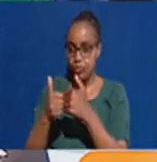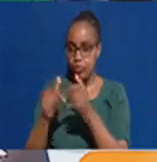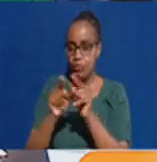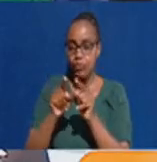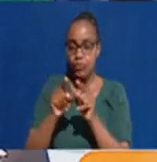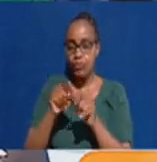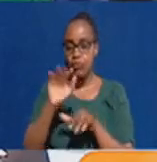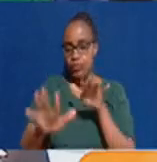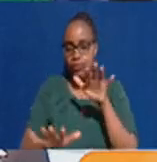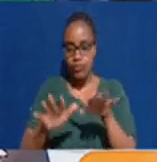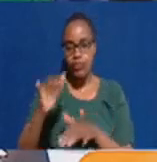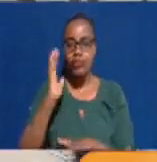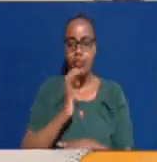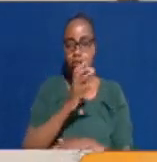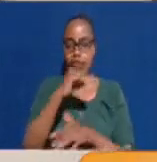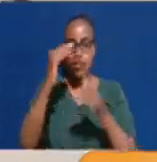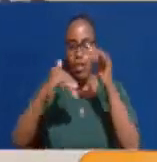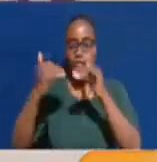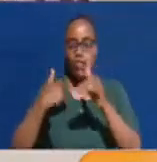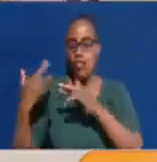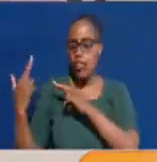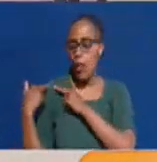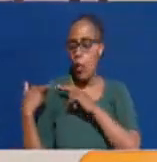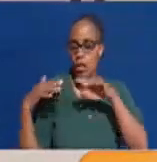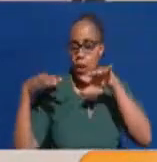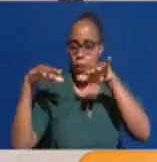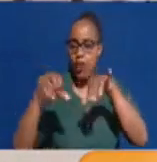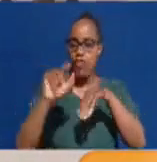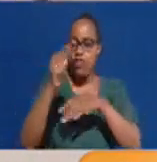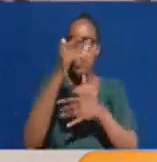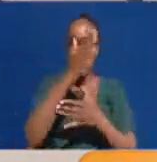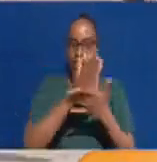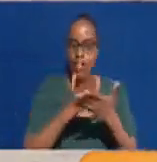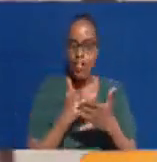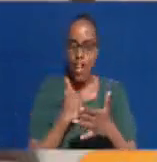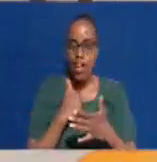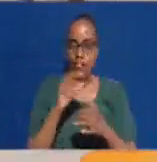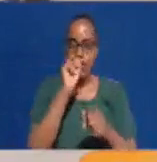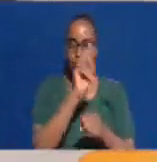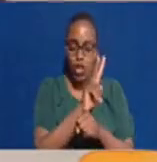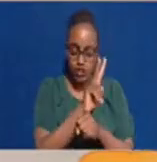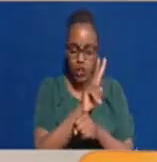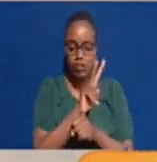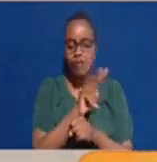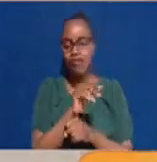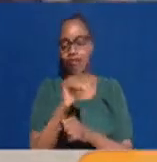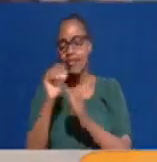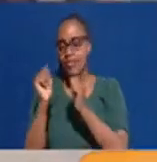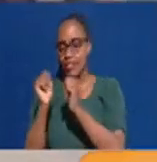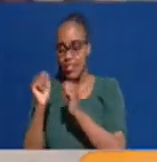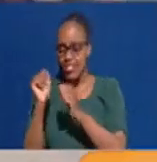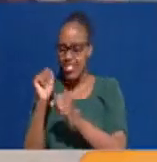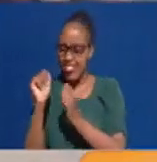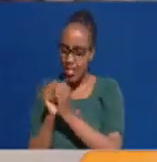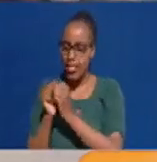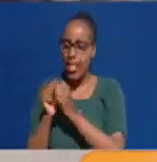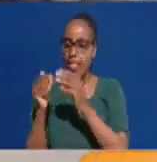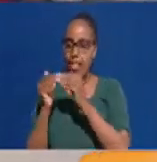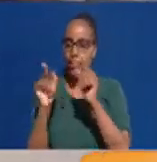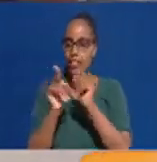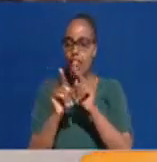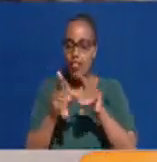Stadium. Kenyatta University took charge of the first half with a narrow 12-10 lead before Ulinzi Sharks gained